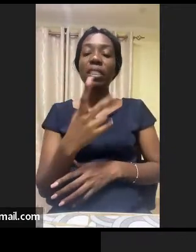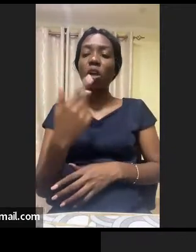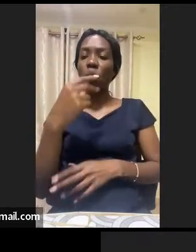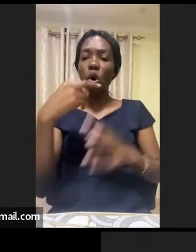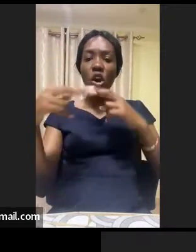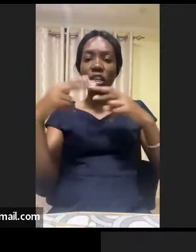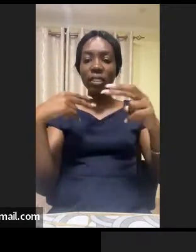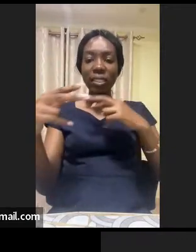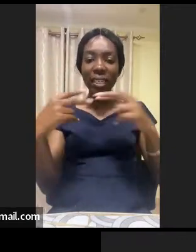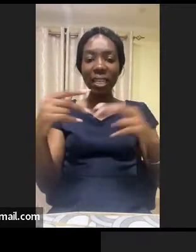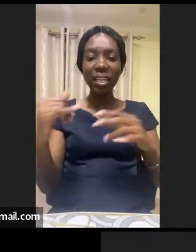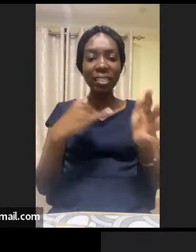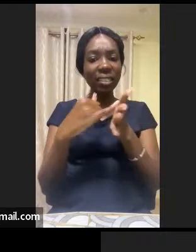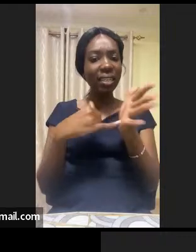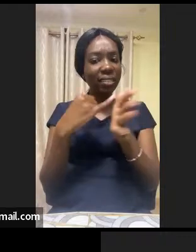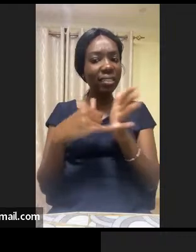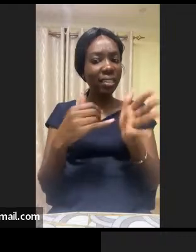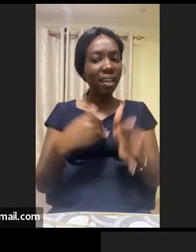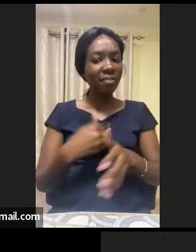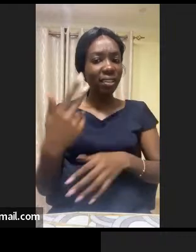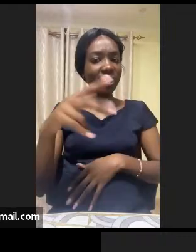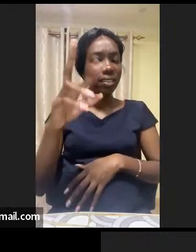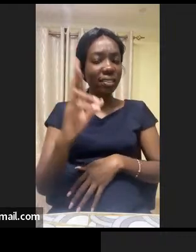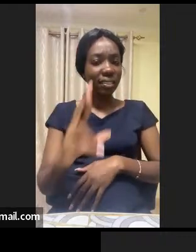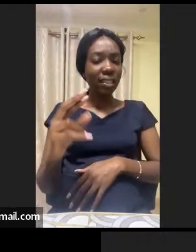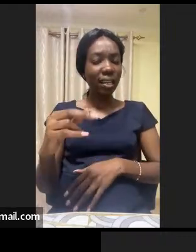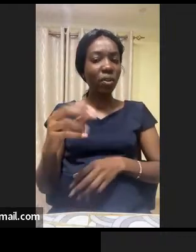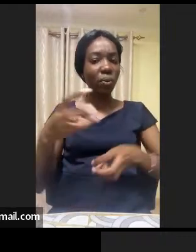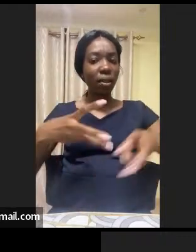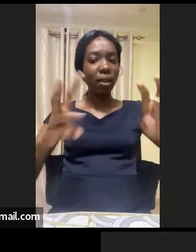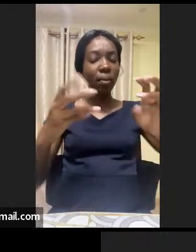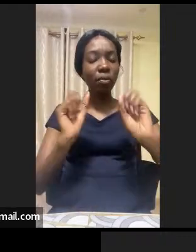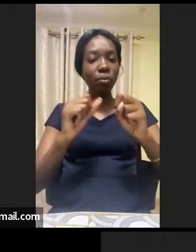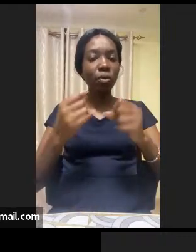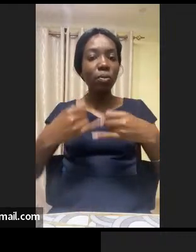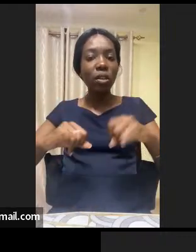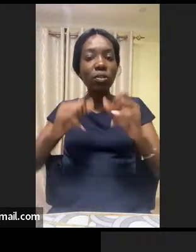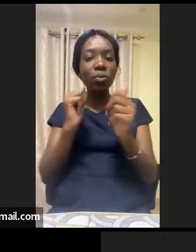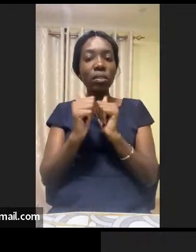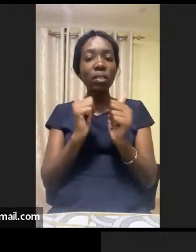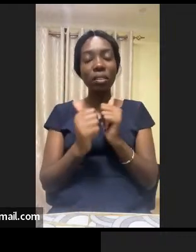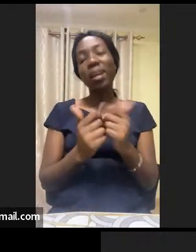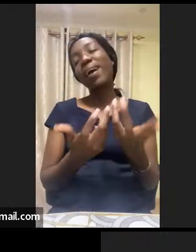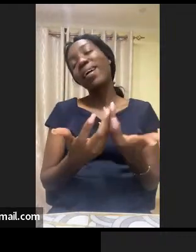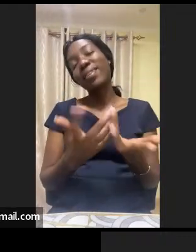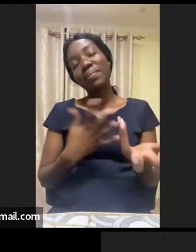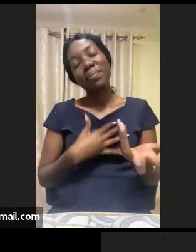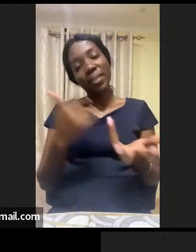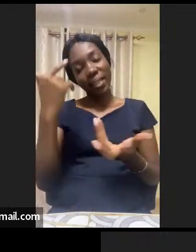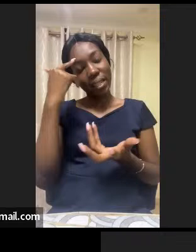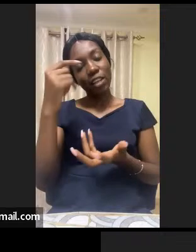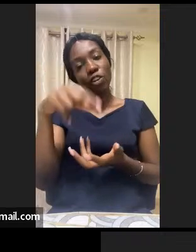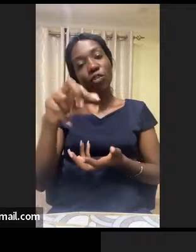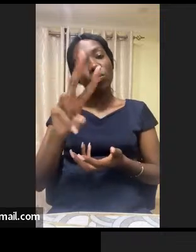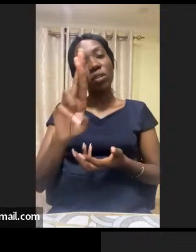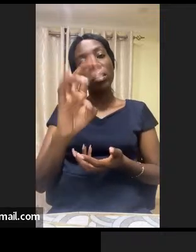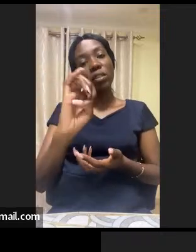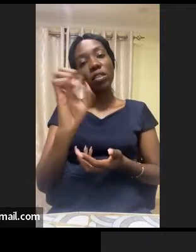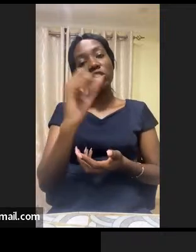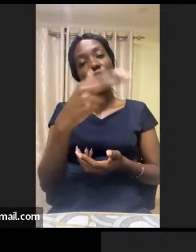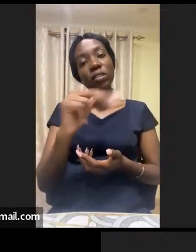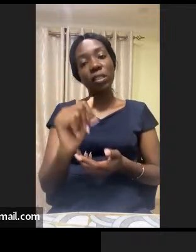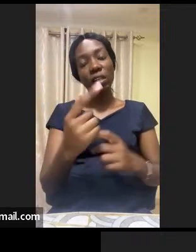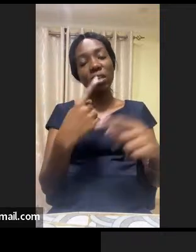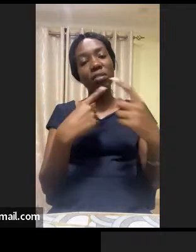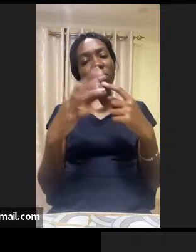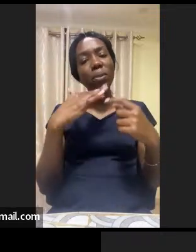innovative strategies that can be implemented? I think Kuresha has really spoken to what